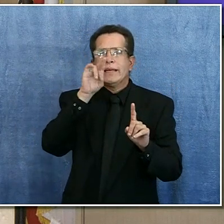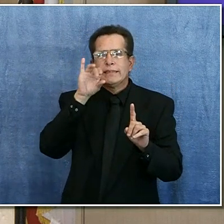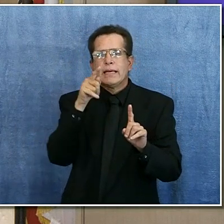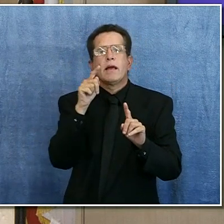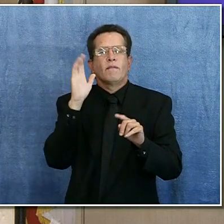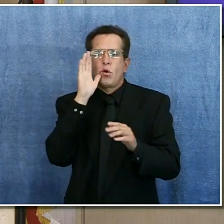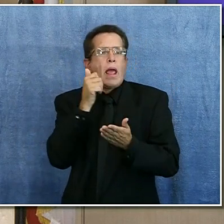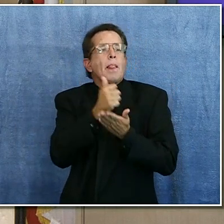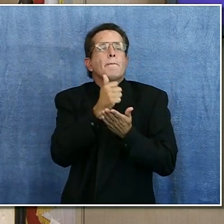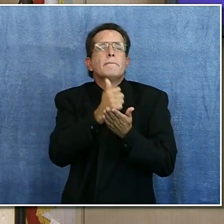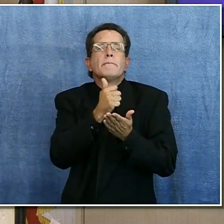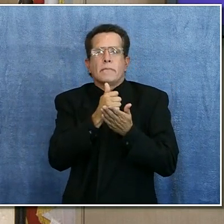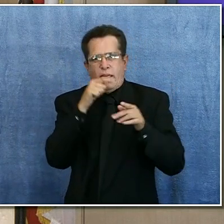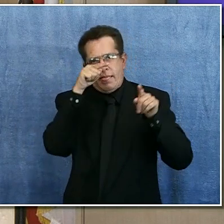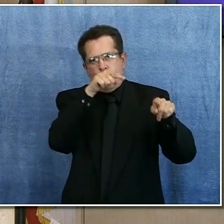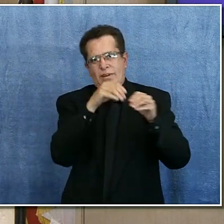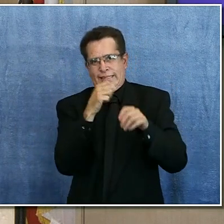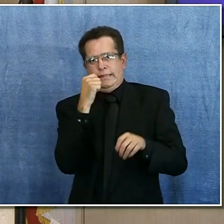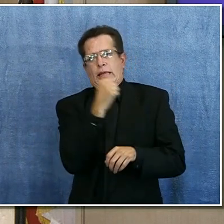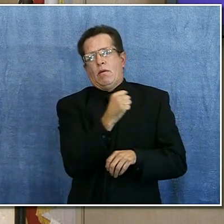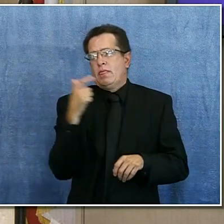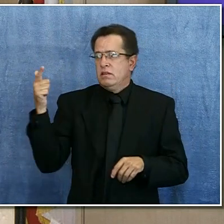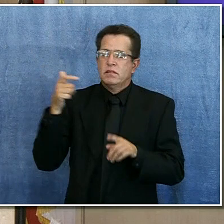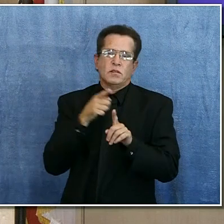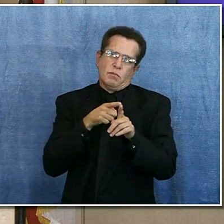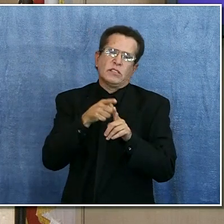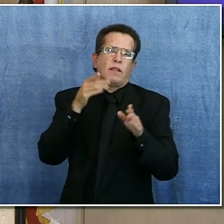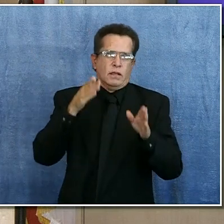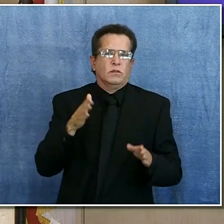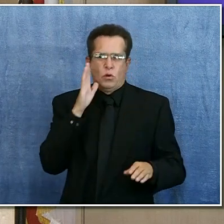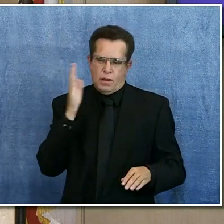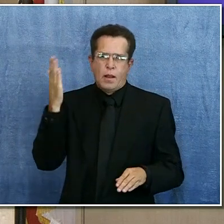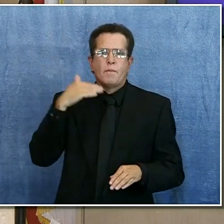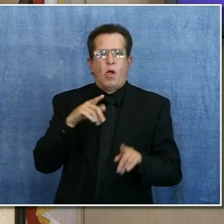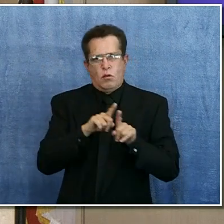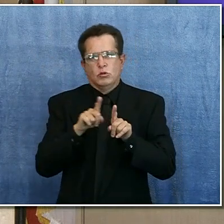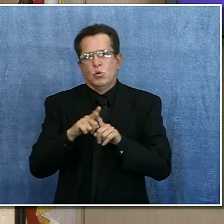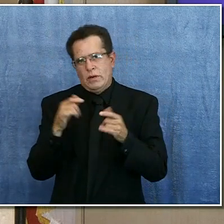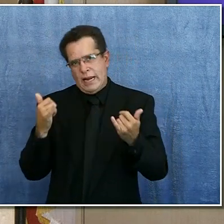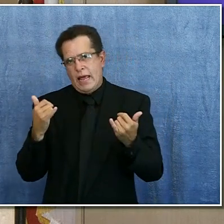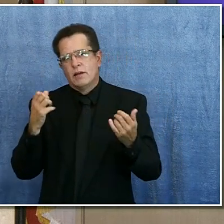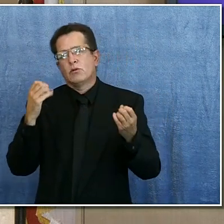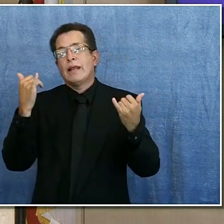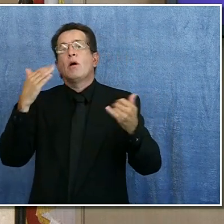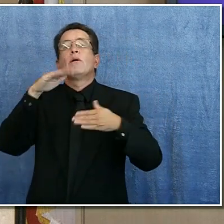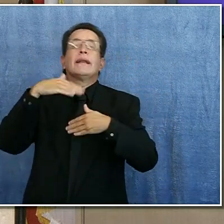that regard. Without any further ado, let me introduce Supervisor Fletcher.